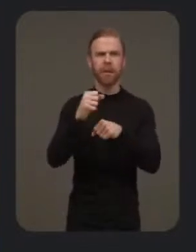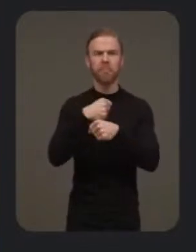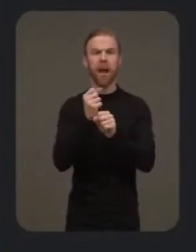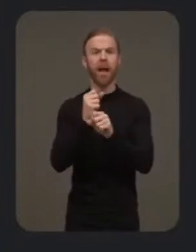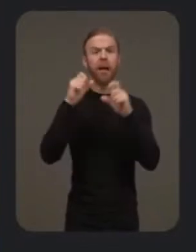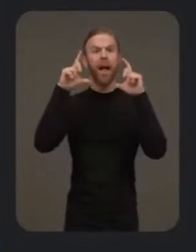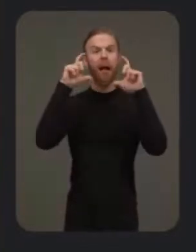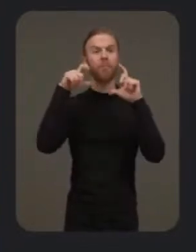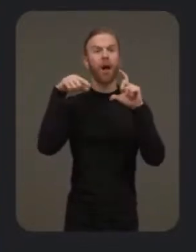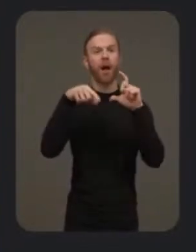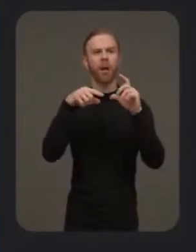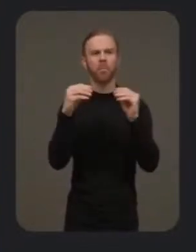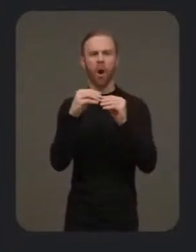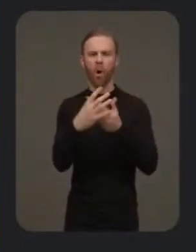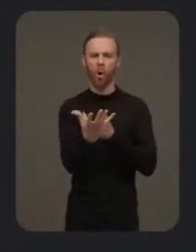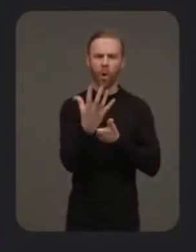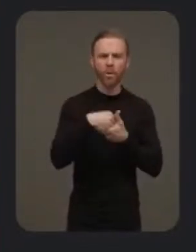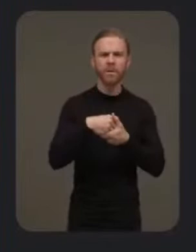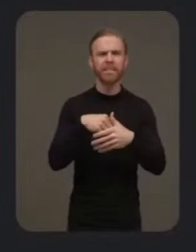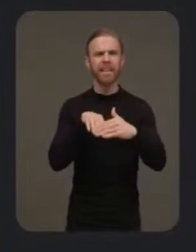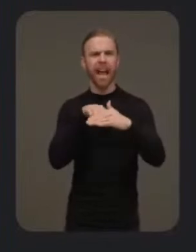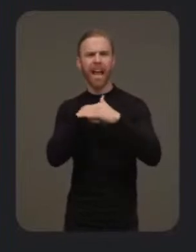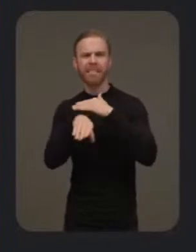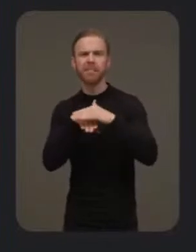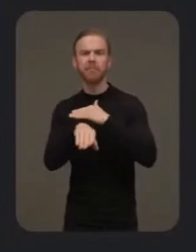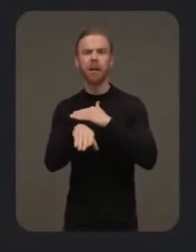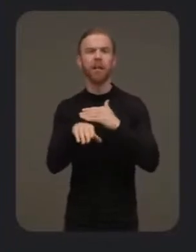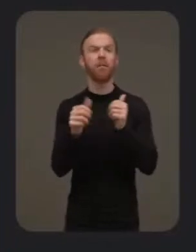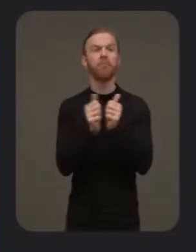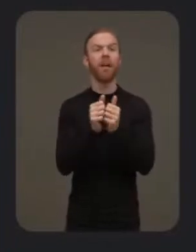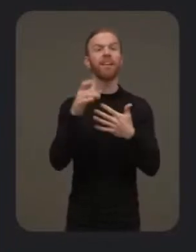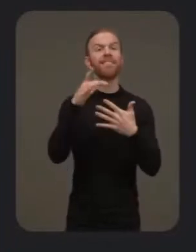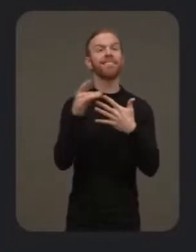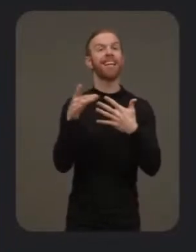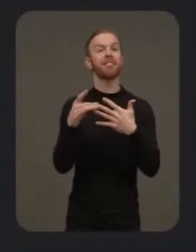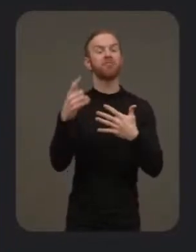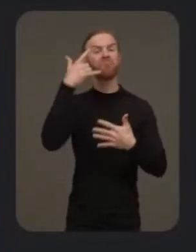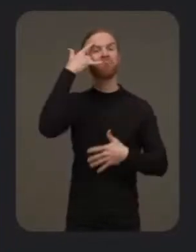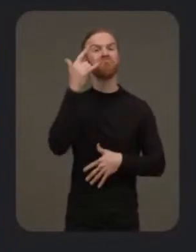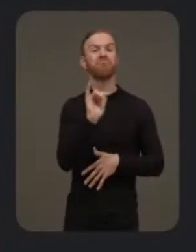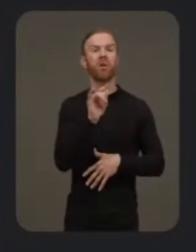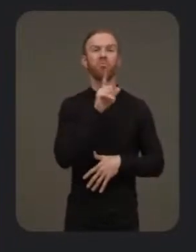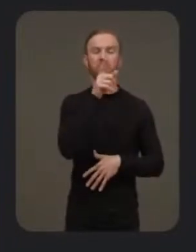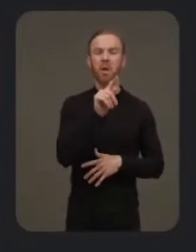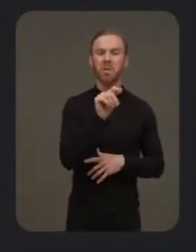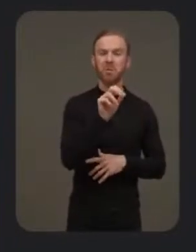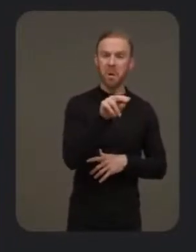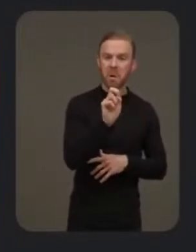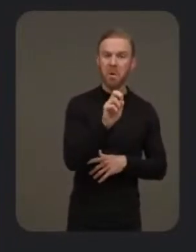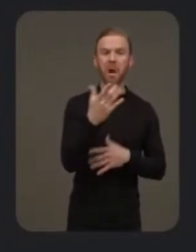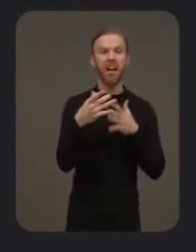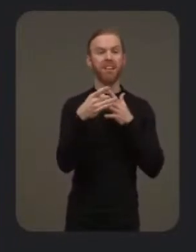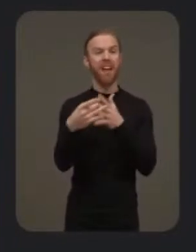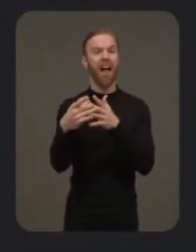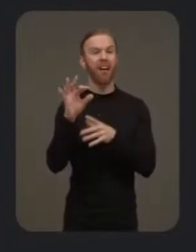Pixel Camera more inclusive and more accessible with features like Real Tone and Guided